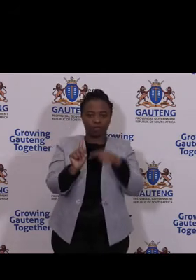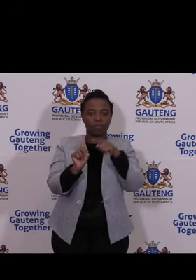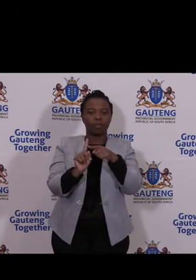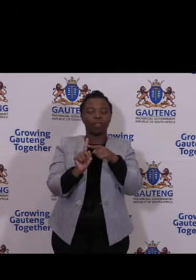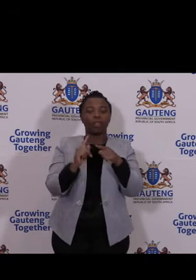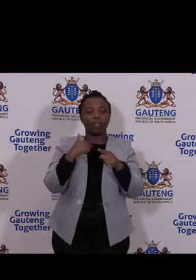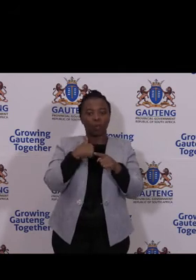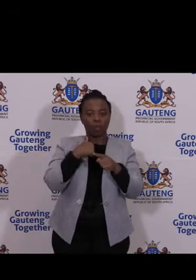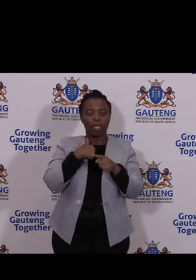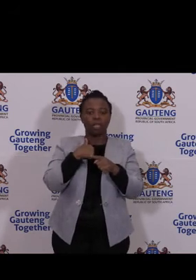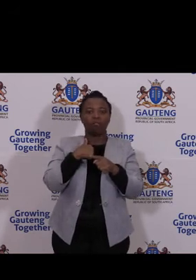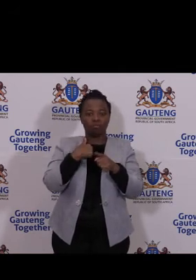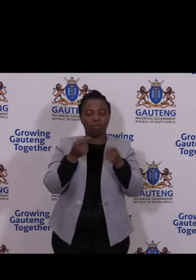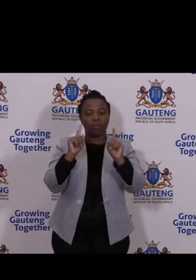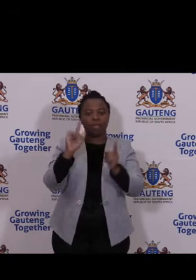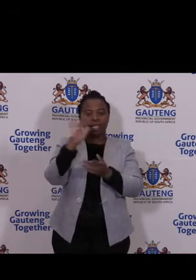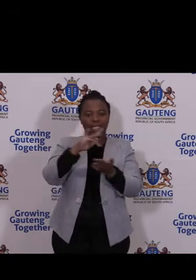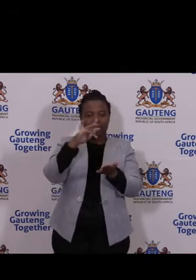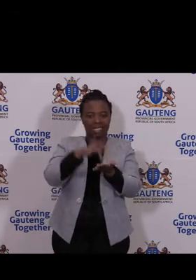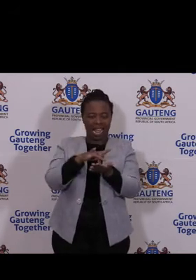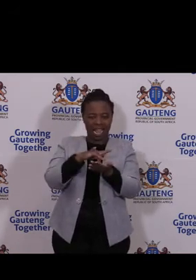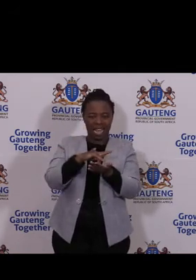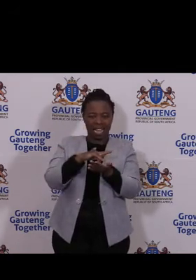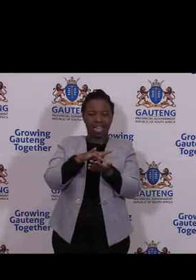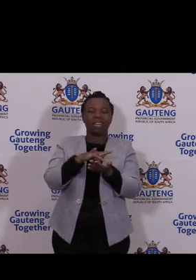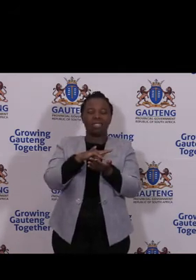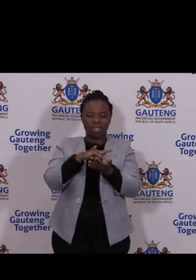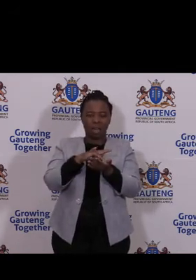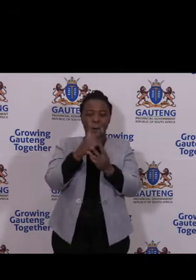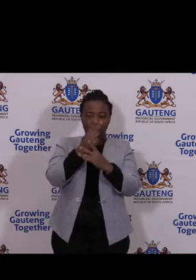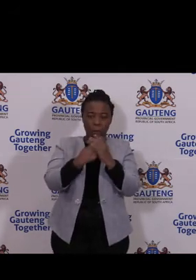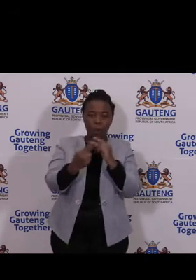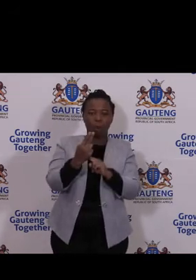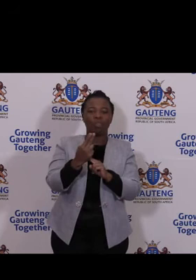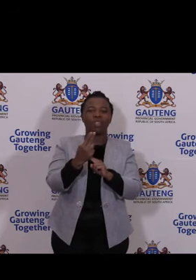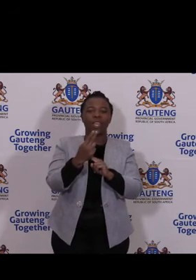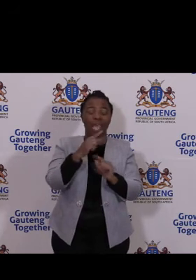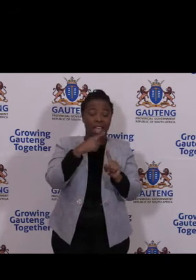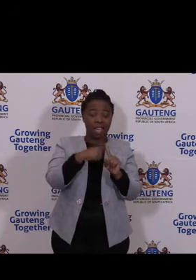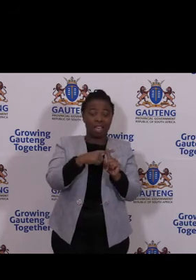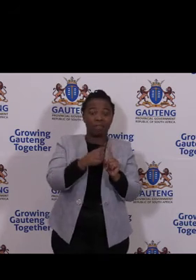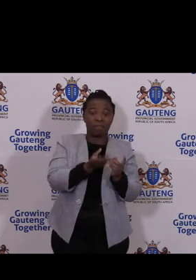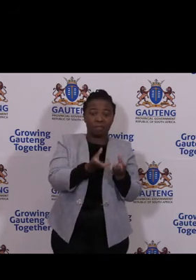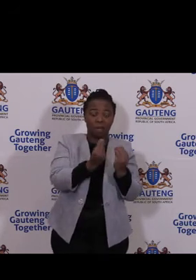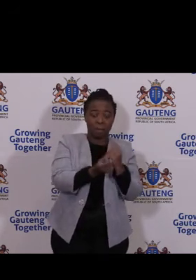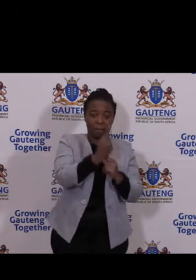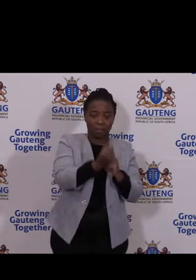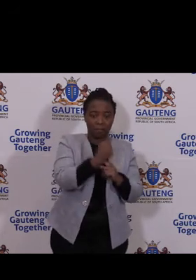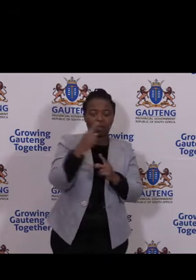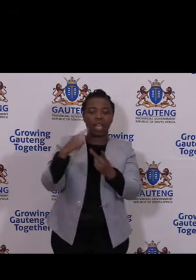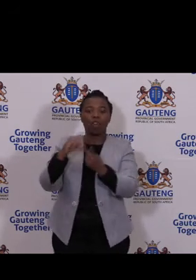in epicenter, both in terms of active cases and also in terms of confirmed cases. Gauteng has got